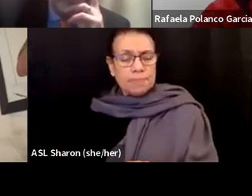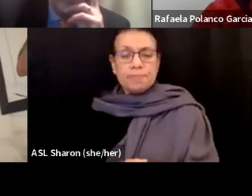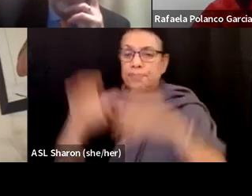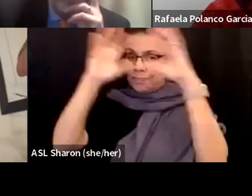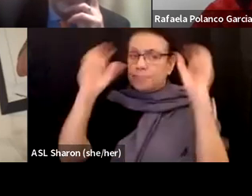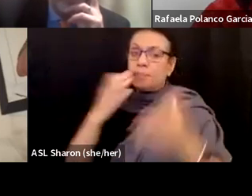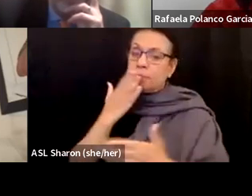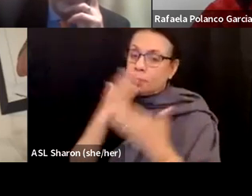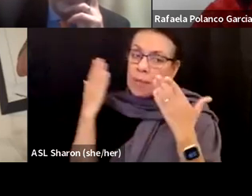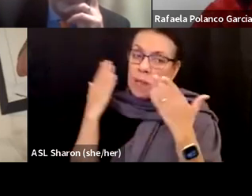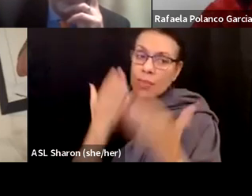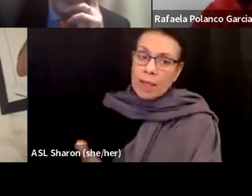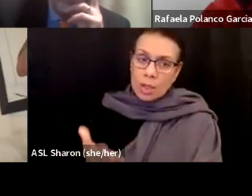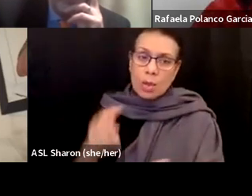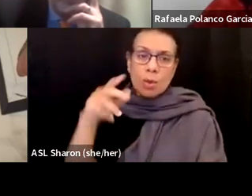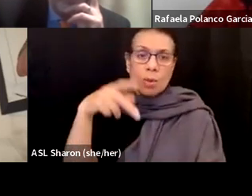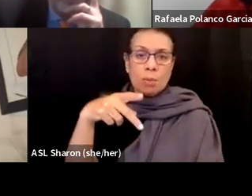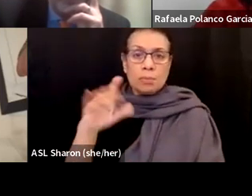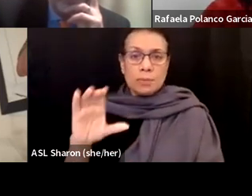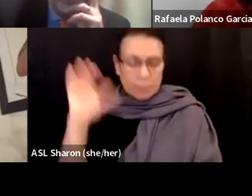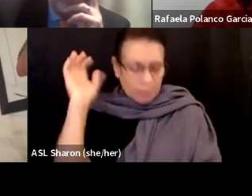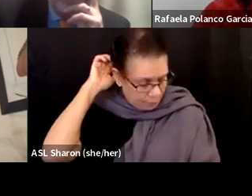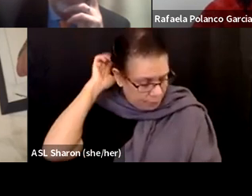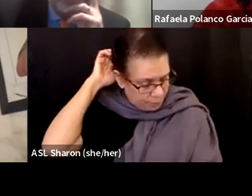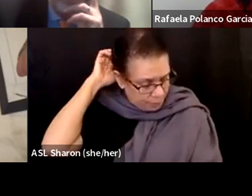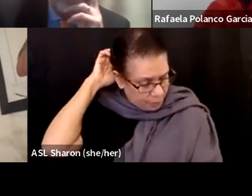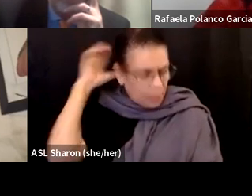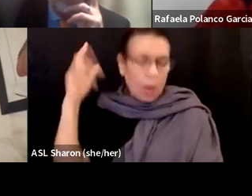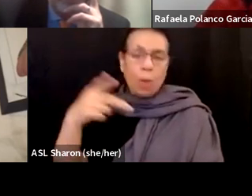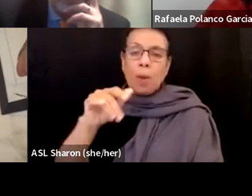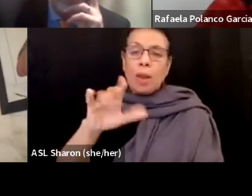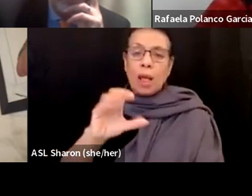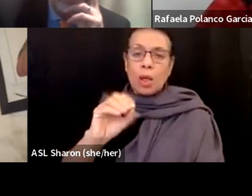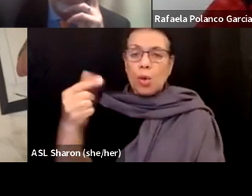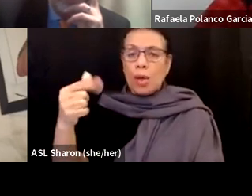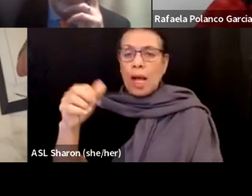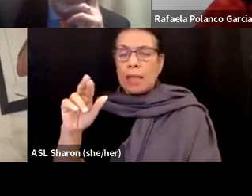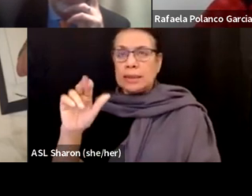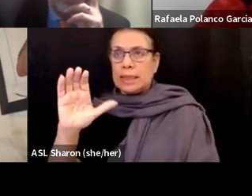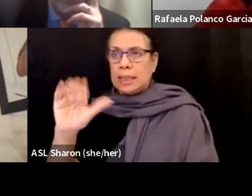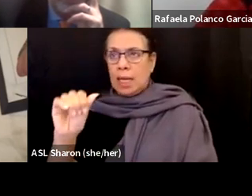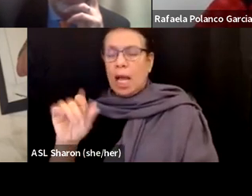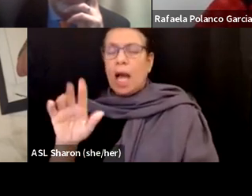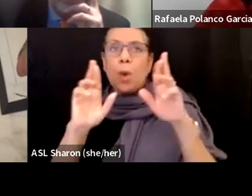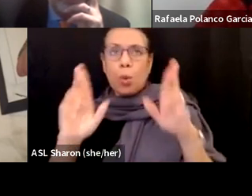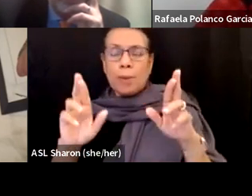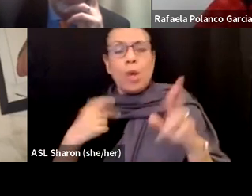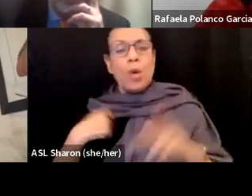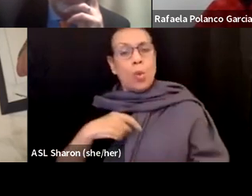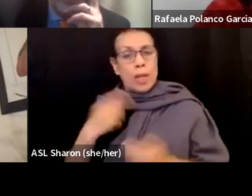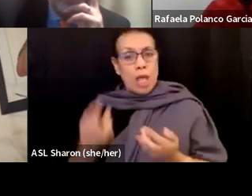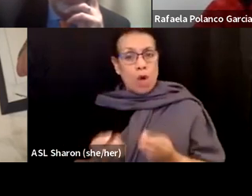thank you madame polenko garcia for your question tell me if i'm not understanding correctly but we are recommending two